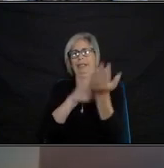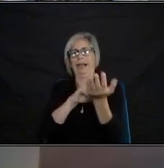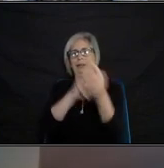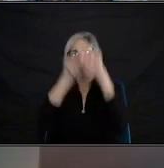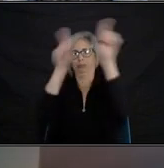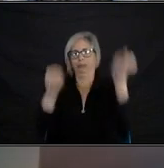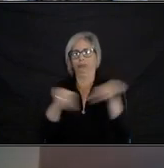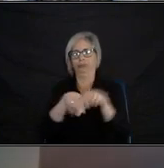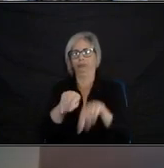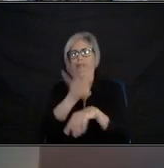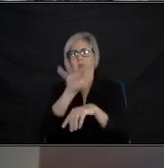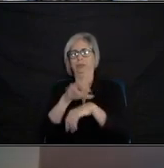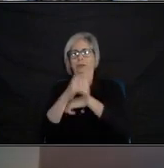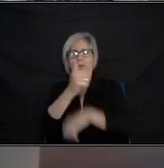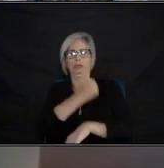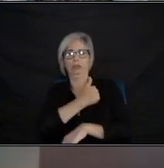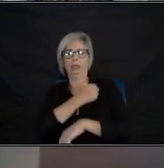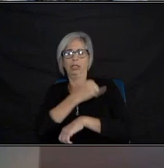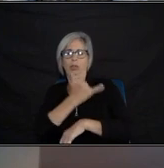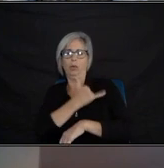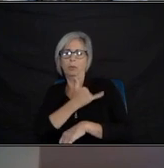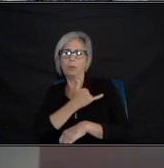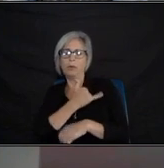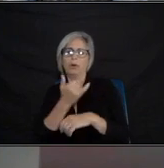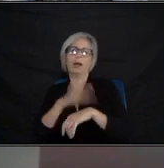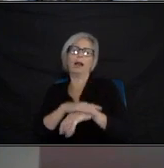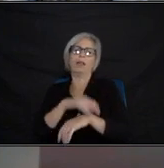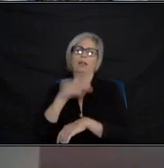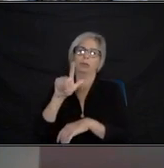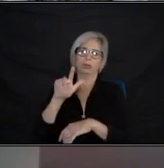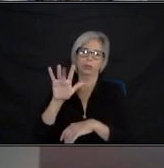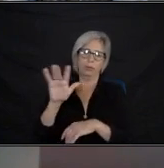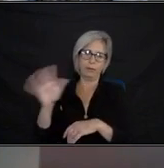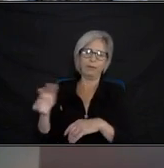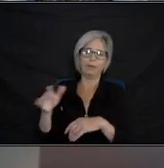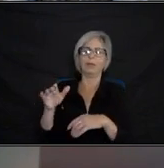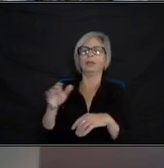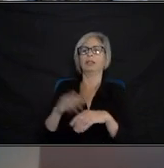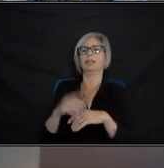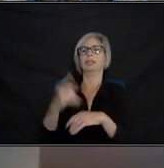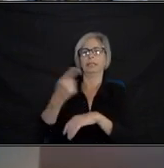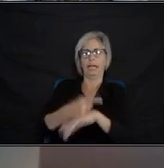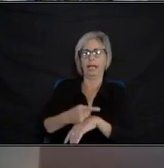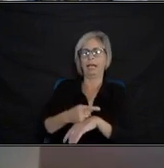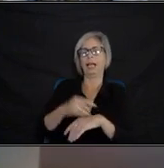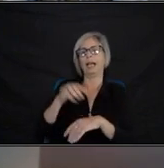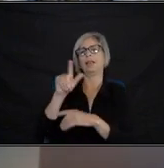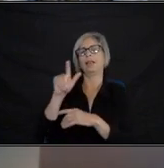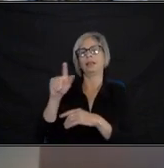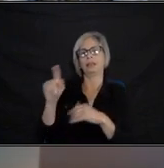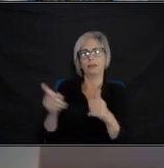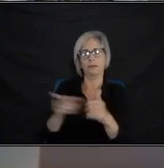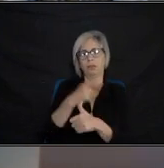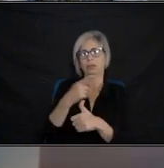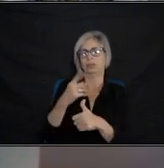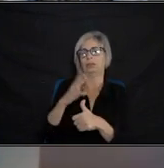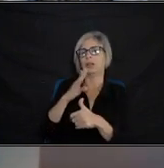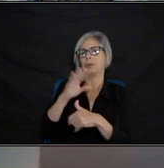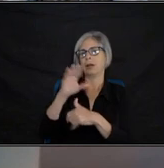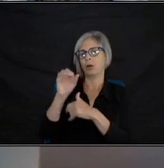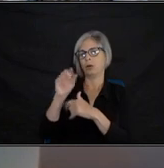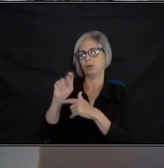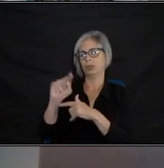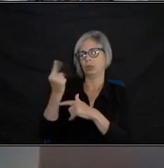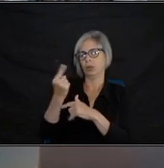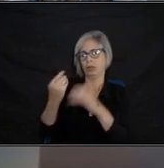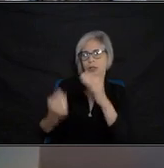28th, it was Yom Kippur, Day of Atonement. And October 1st, I had a conversation regarding Ocean One and their new